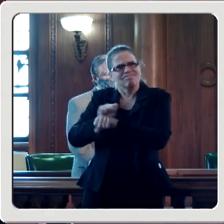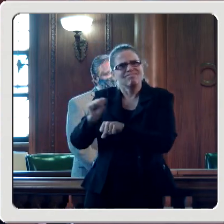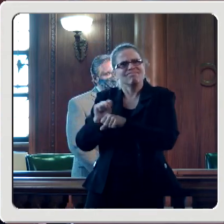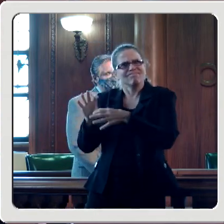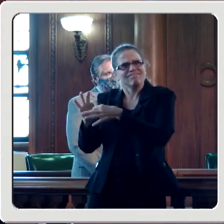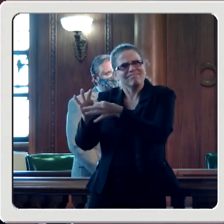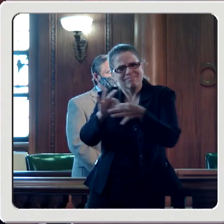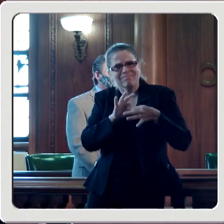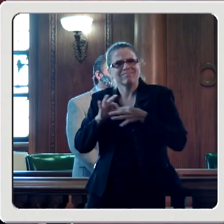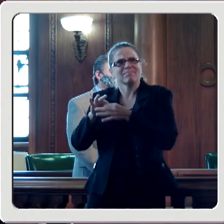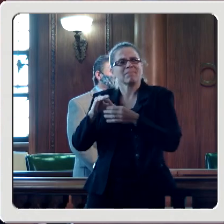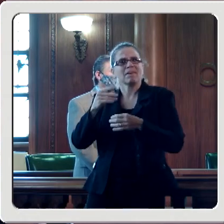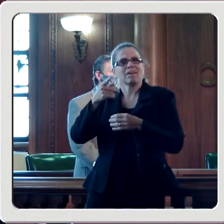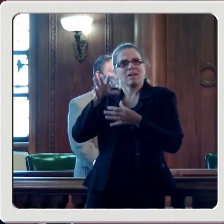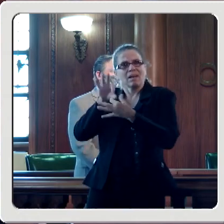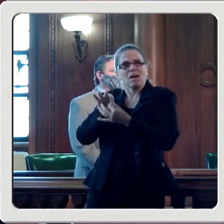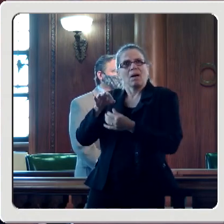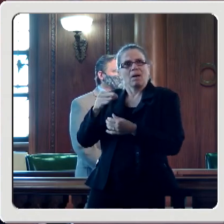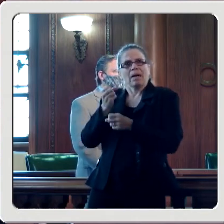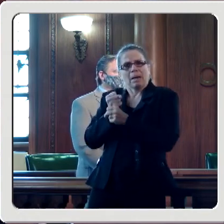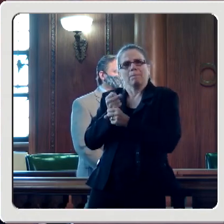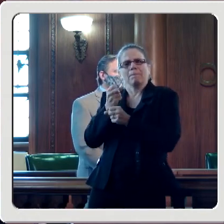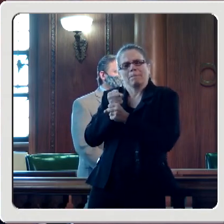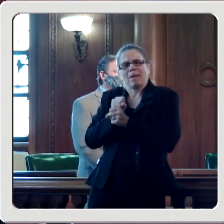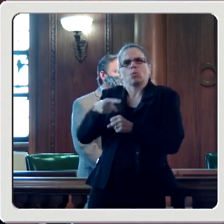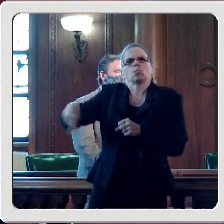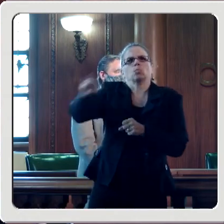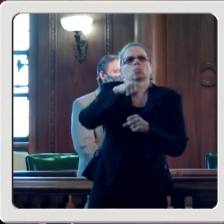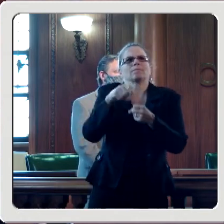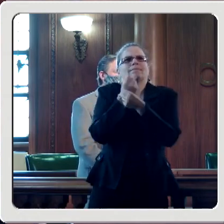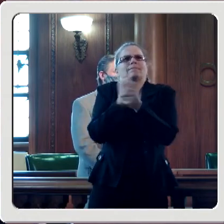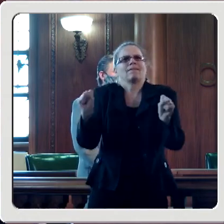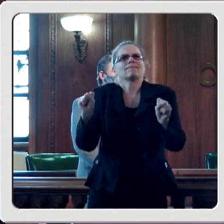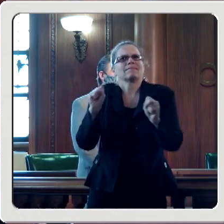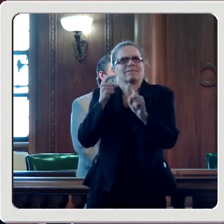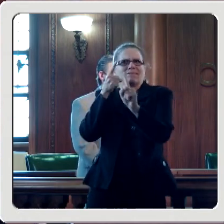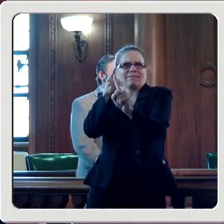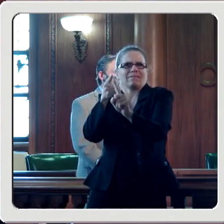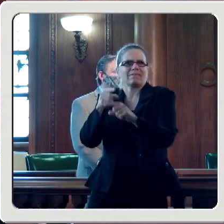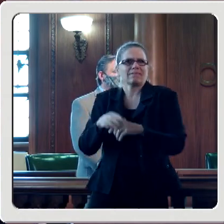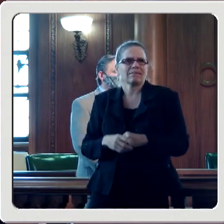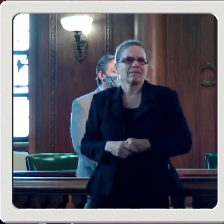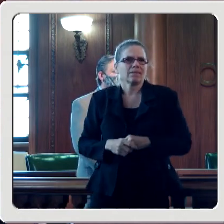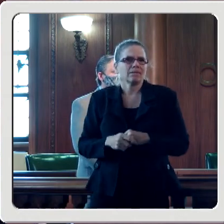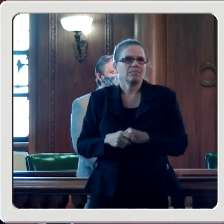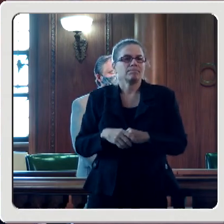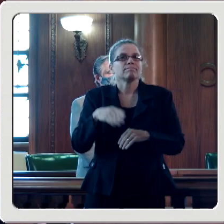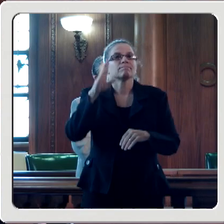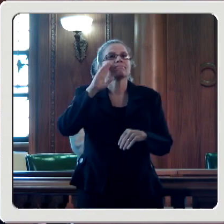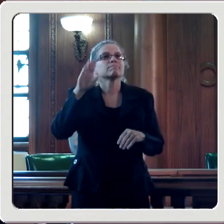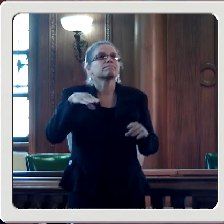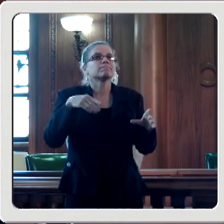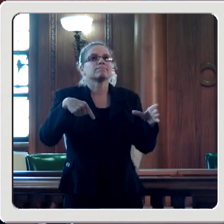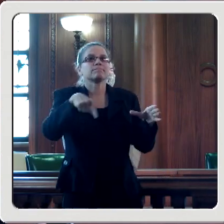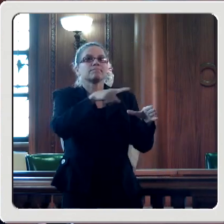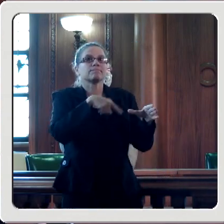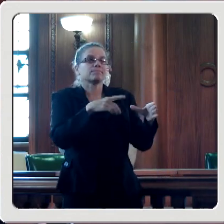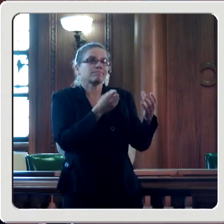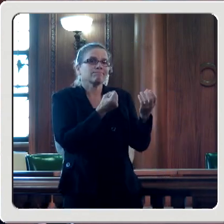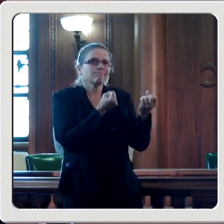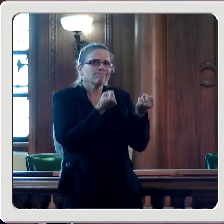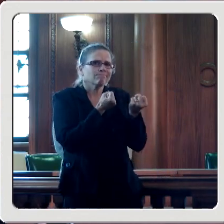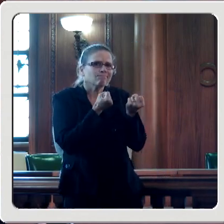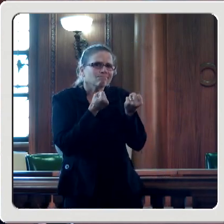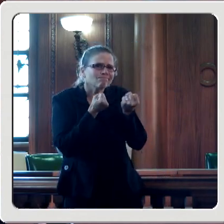to keep everyone safe. So I am absolutely supportive of our moving